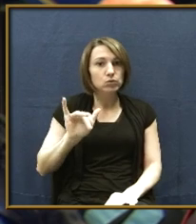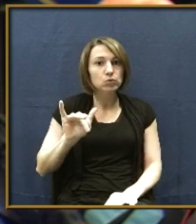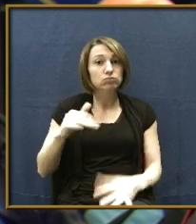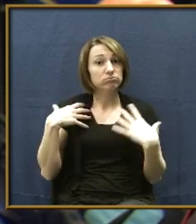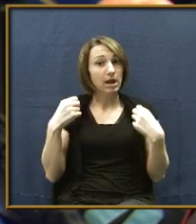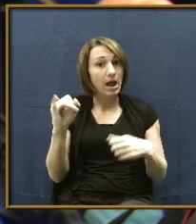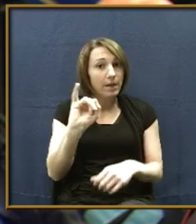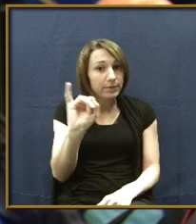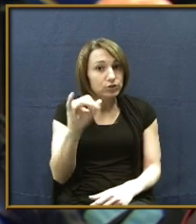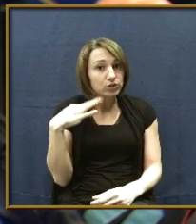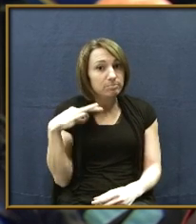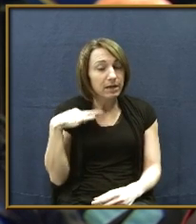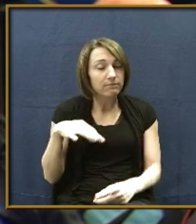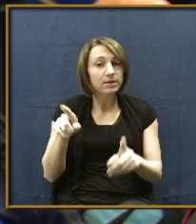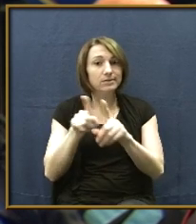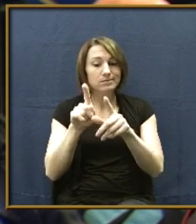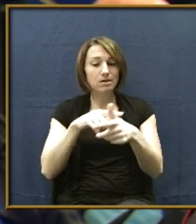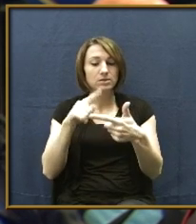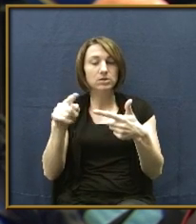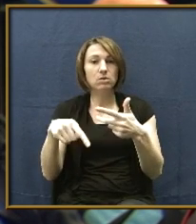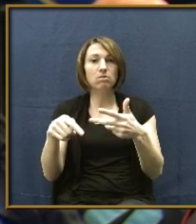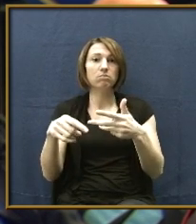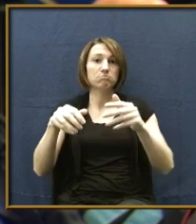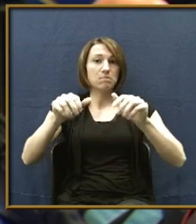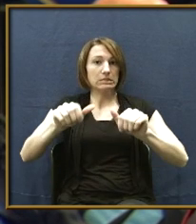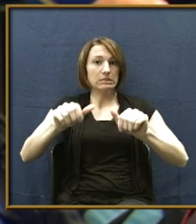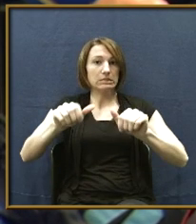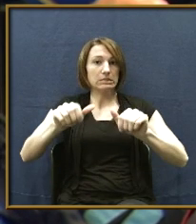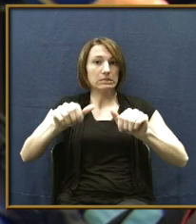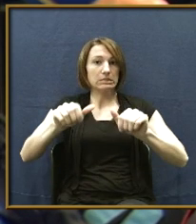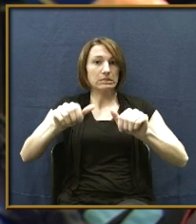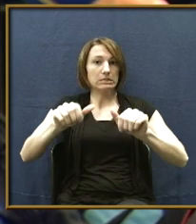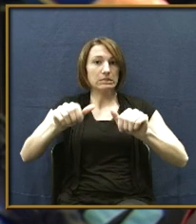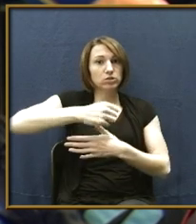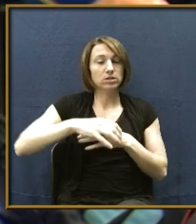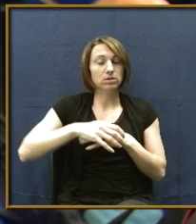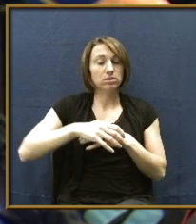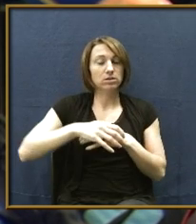retirement, and additional opportunities for promotion.